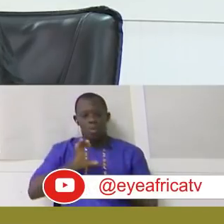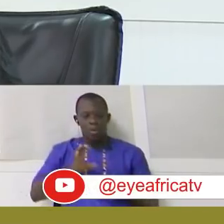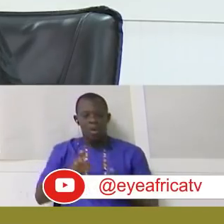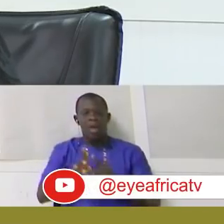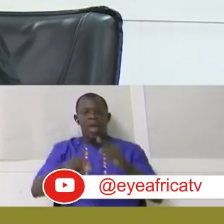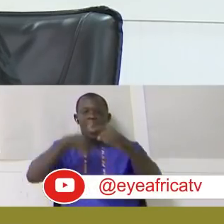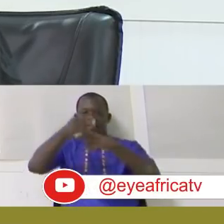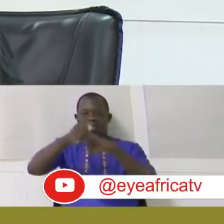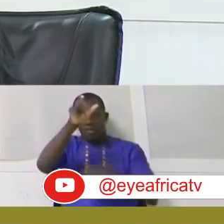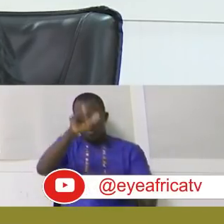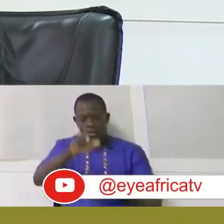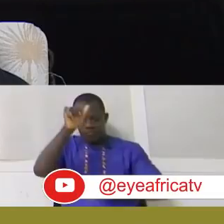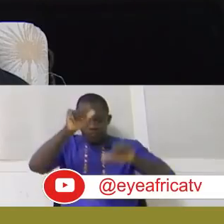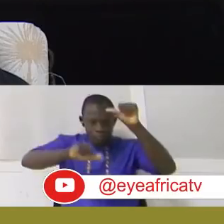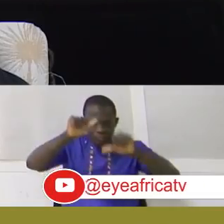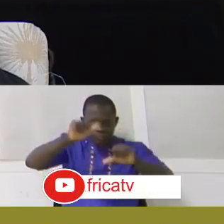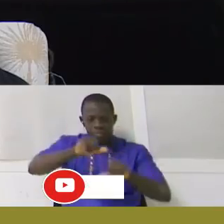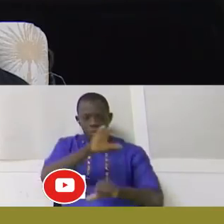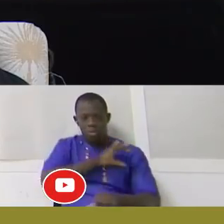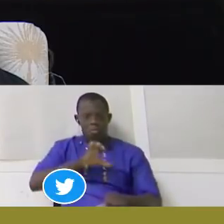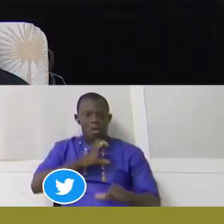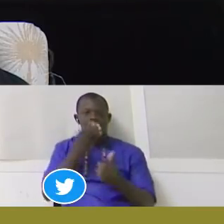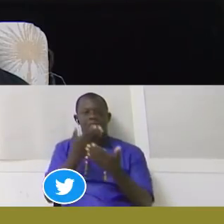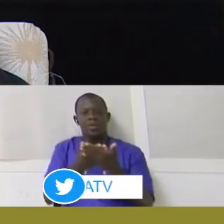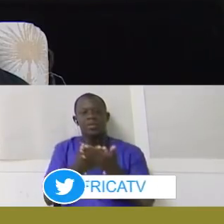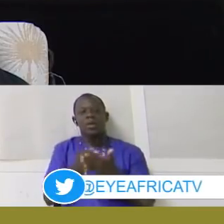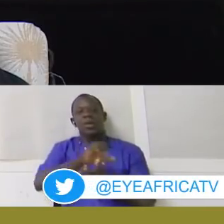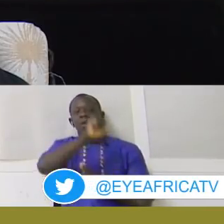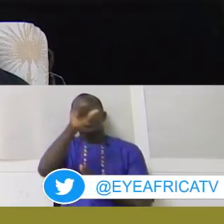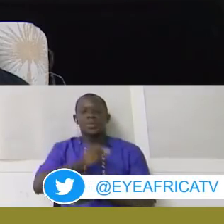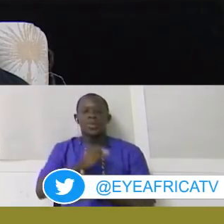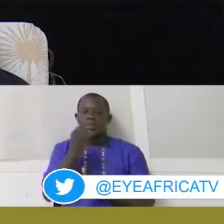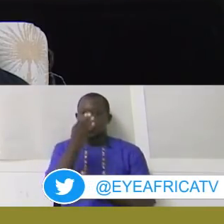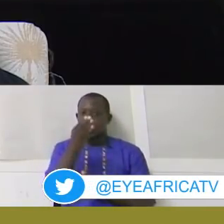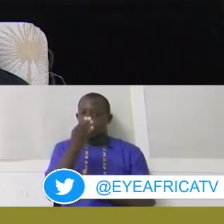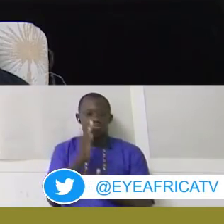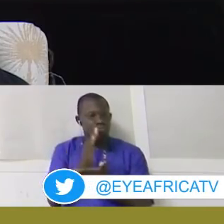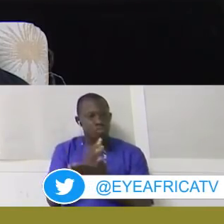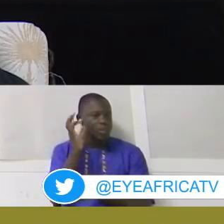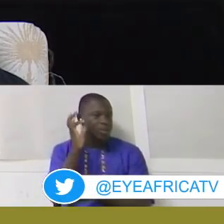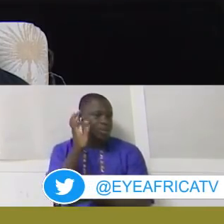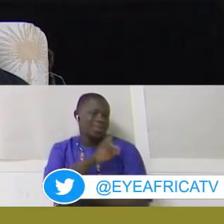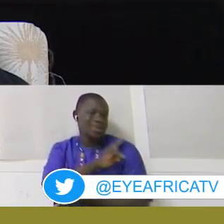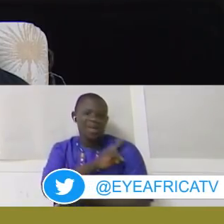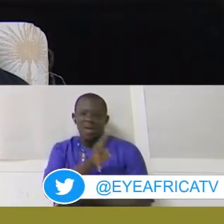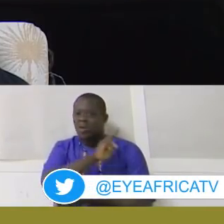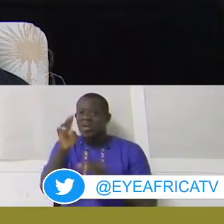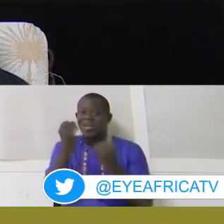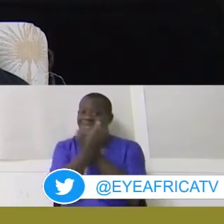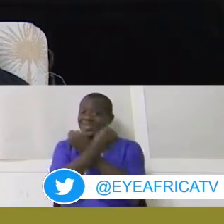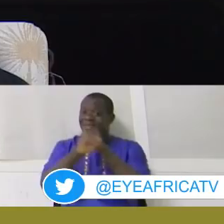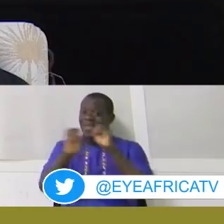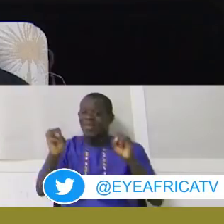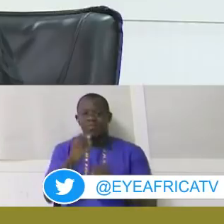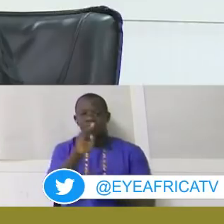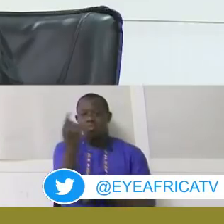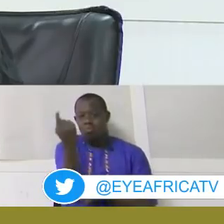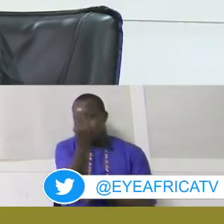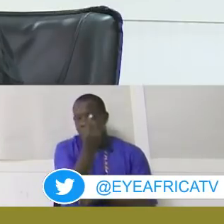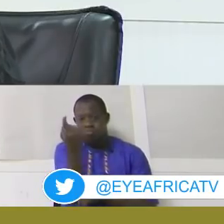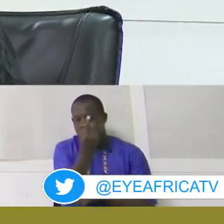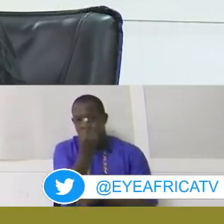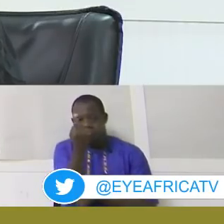bim inspecte keri. After he inspected the house. Mune ma sister a oru de pour yo ke na nga dekafi because ñi fim neka di bari nañ ci